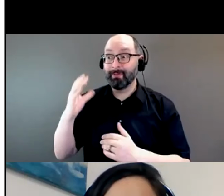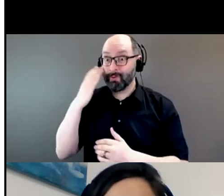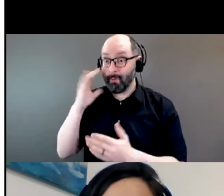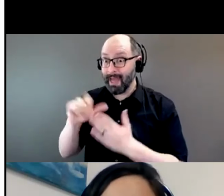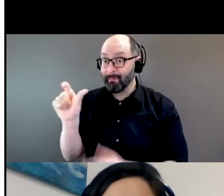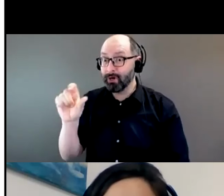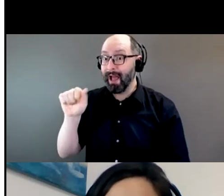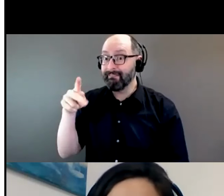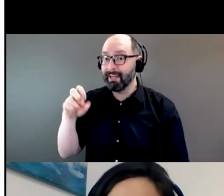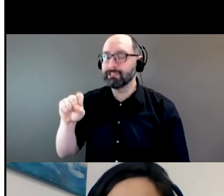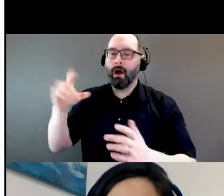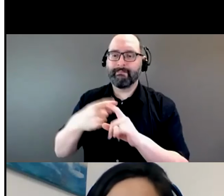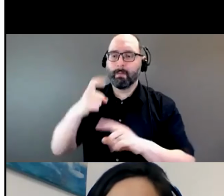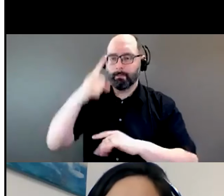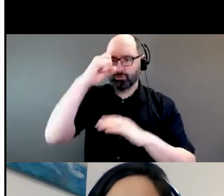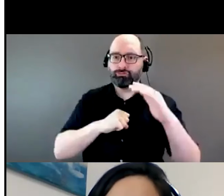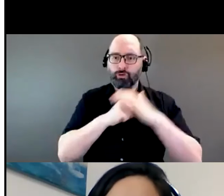of aphasia from a stroke.